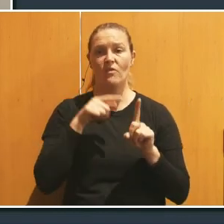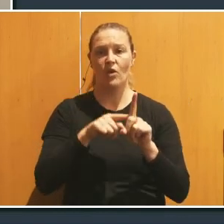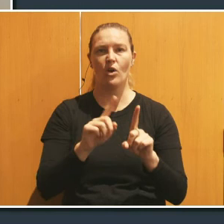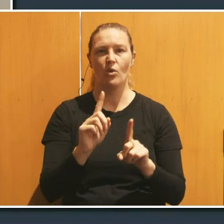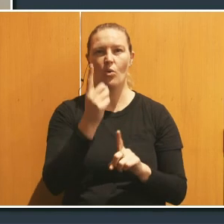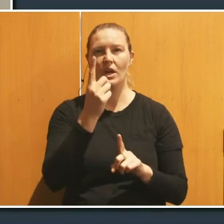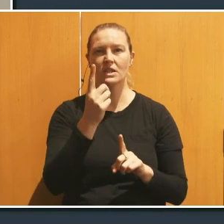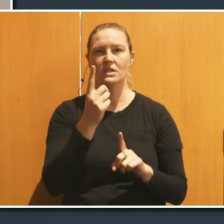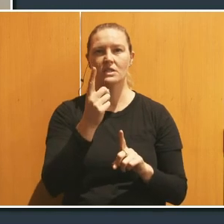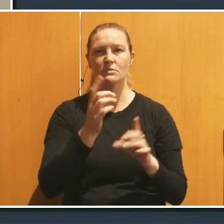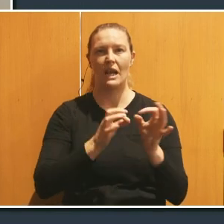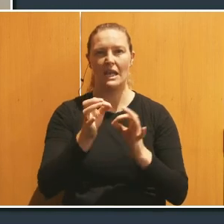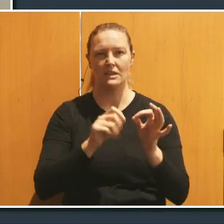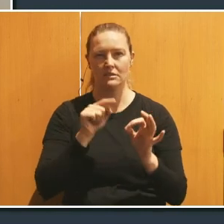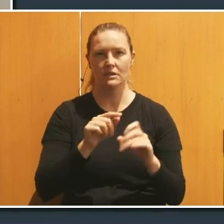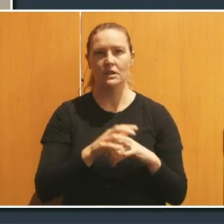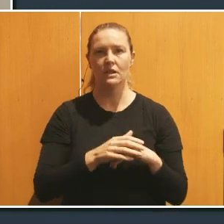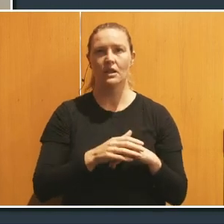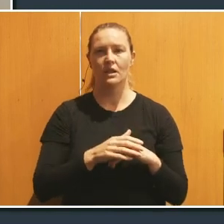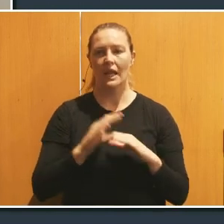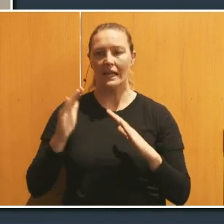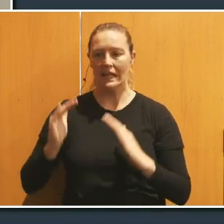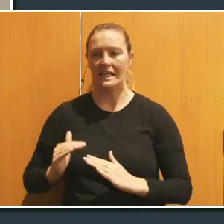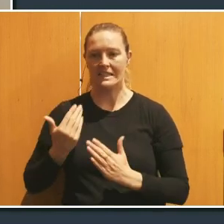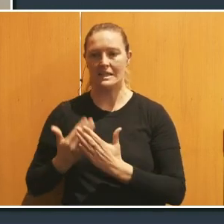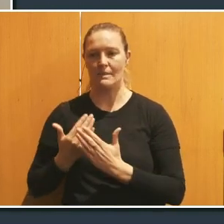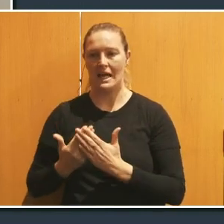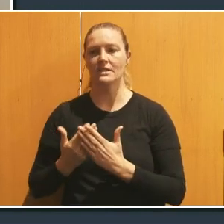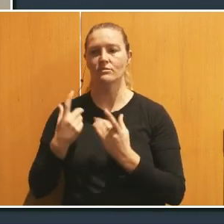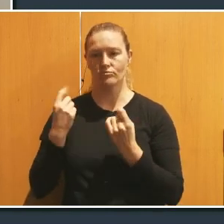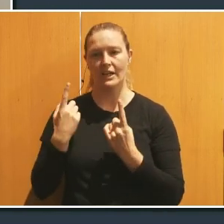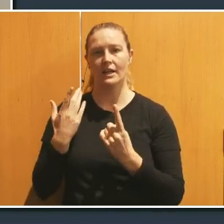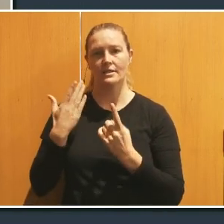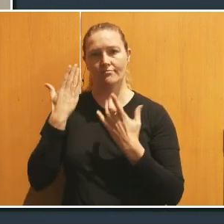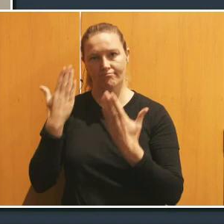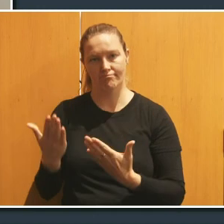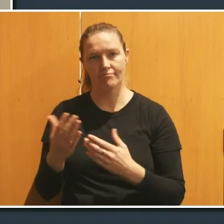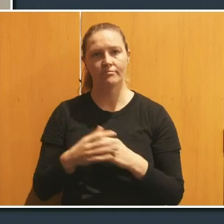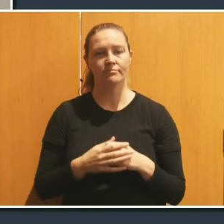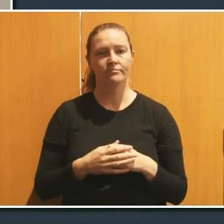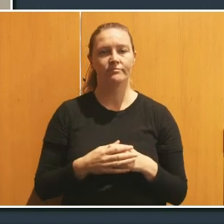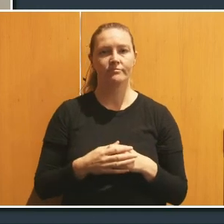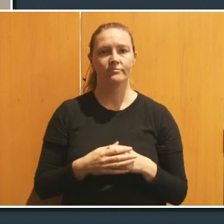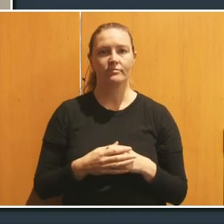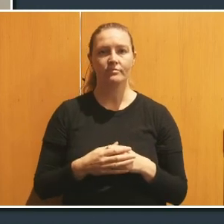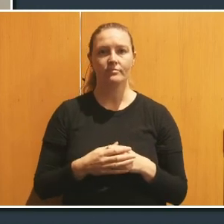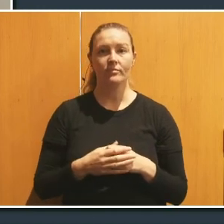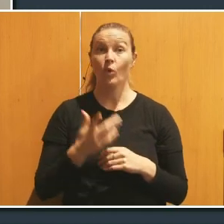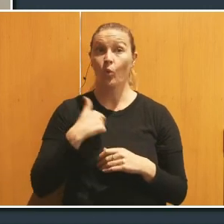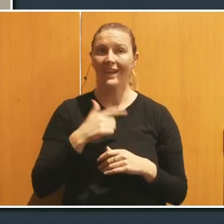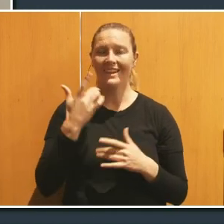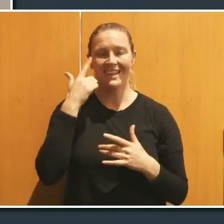of regime where that lower demand is recognised. We clearly don't think it's enough,